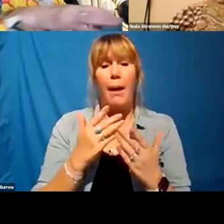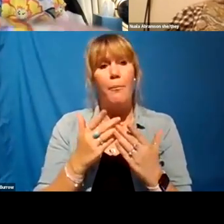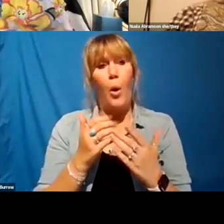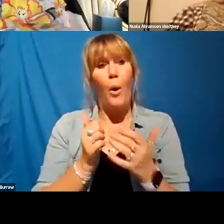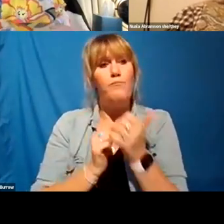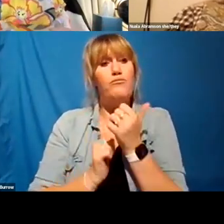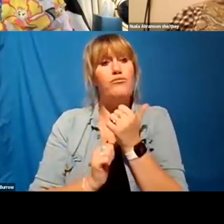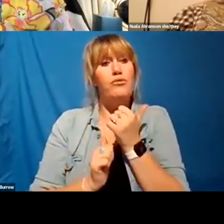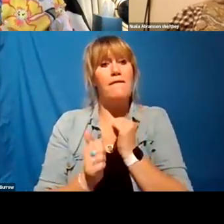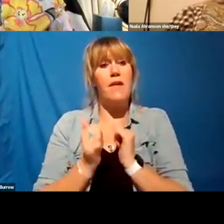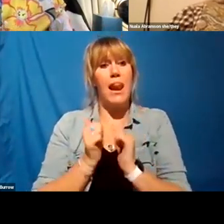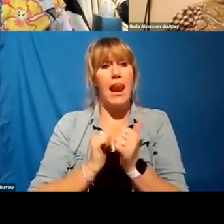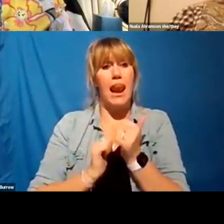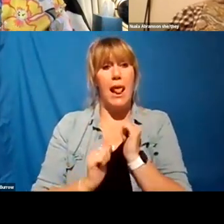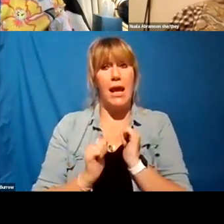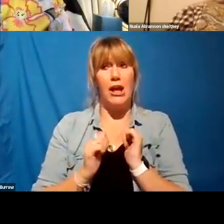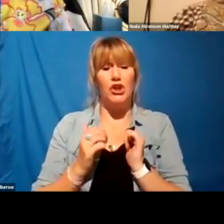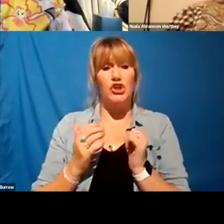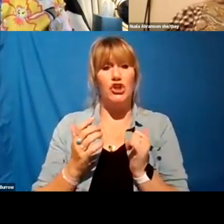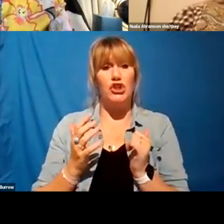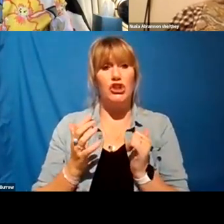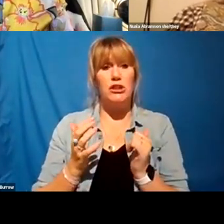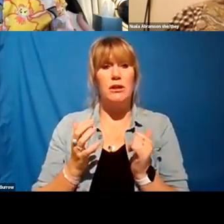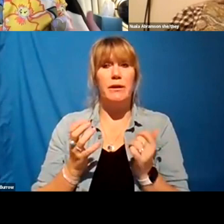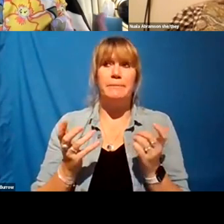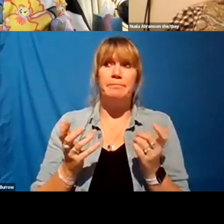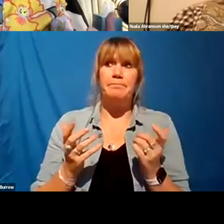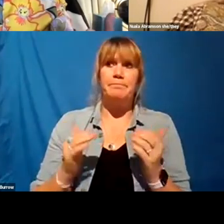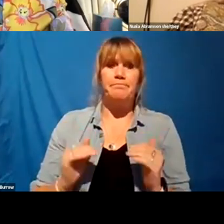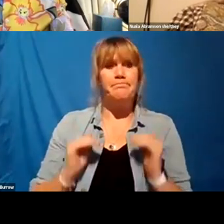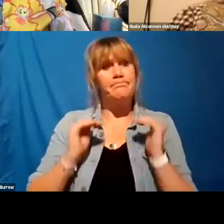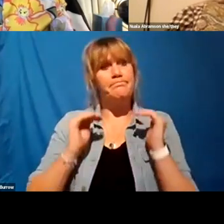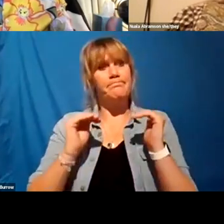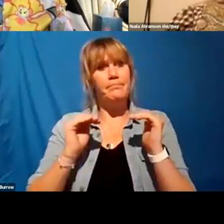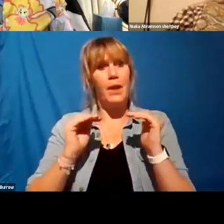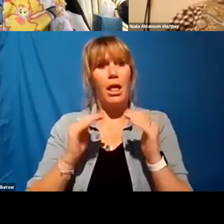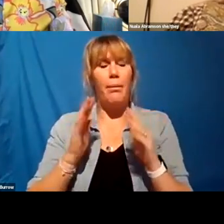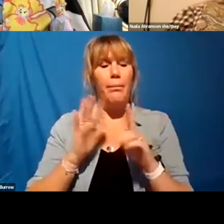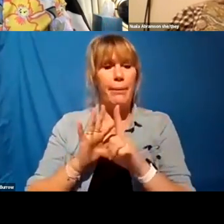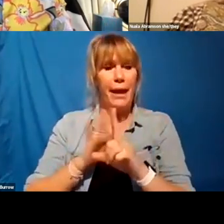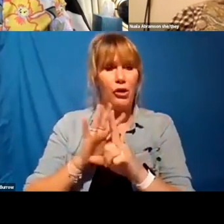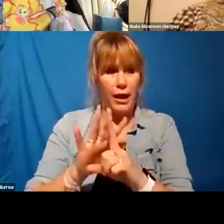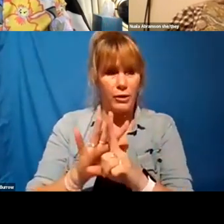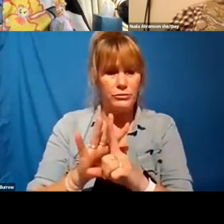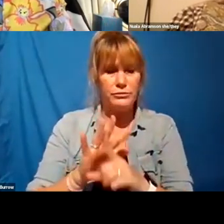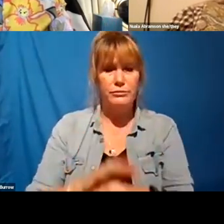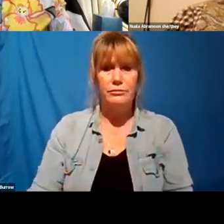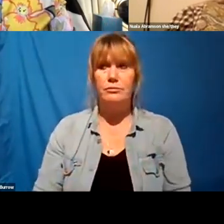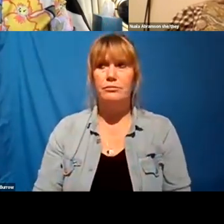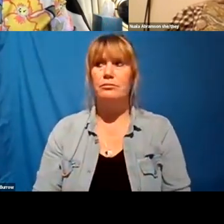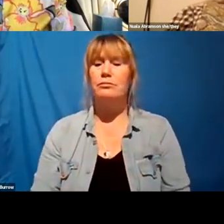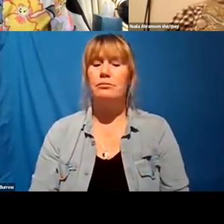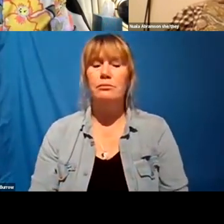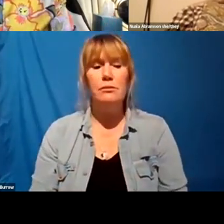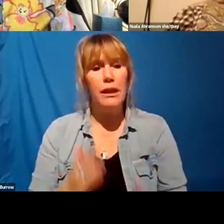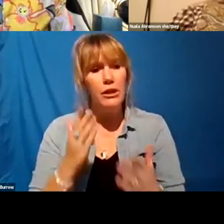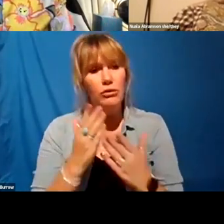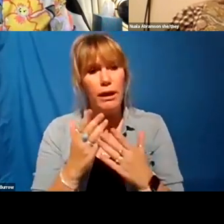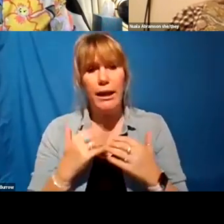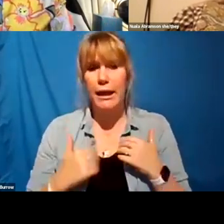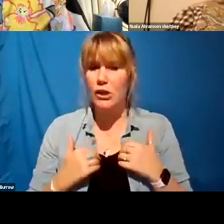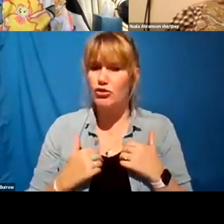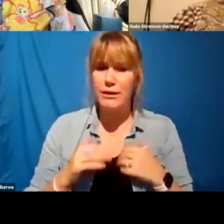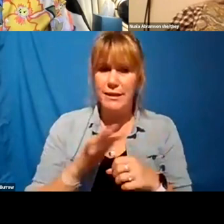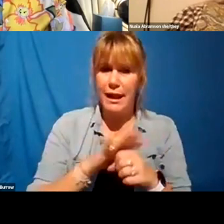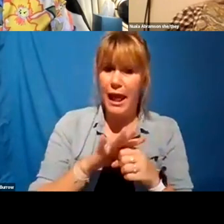backgrounds, are then able to make use of those people with the crafts. It's just such a fascinating area. So, Tzipporah, did